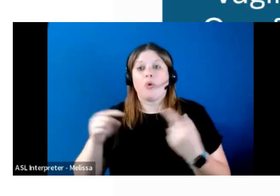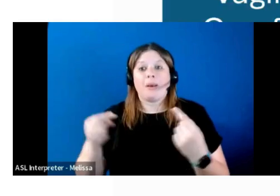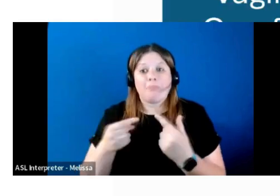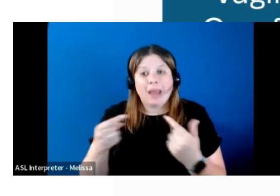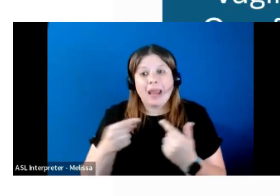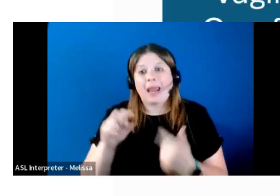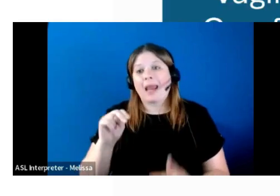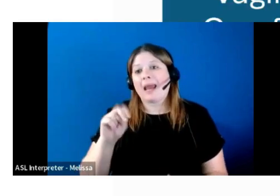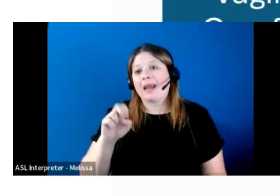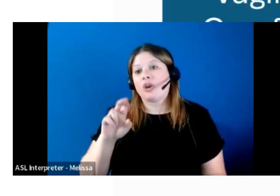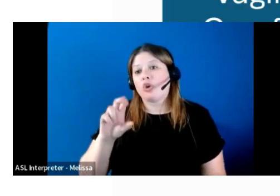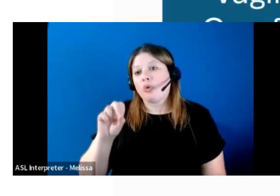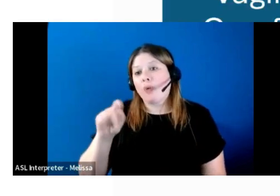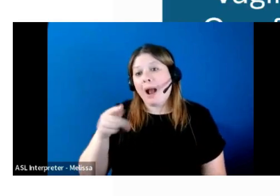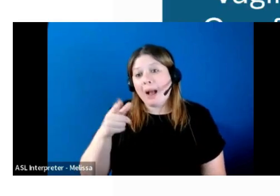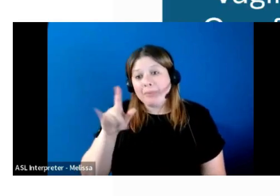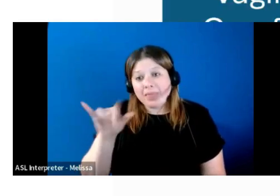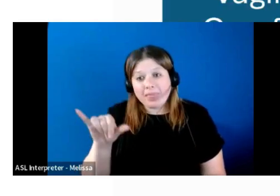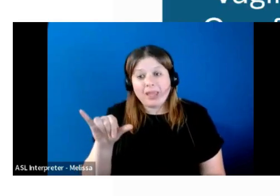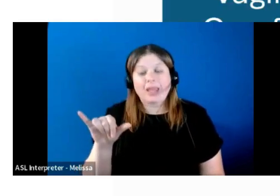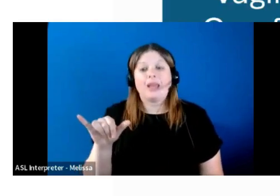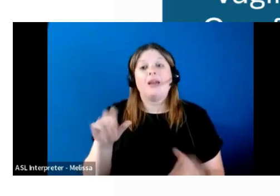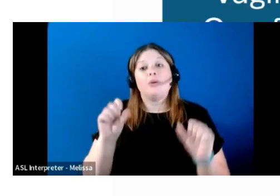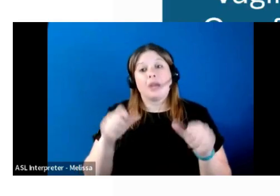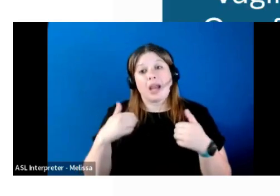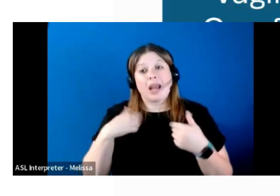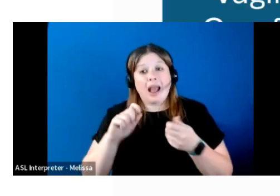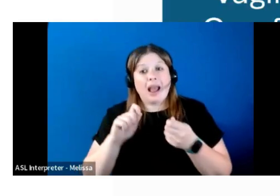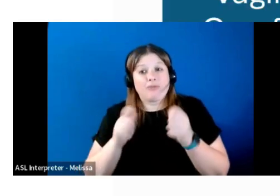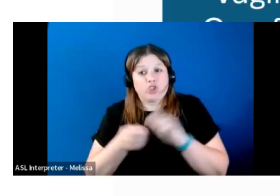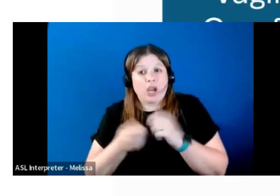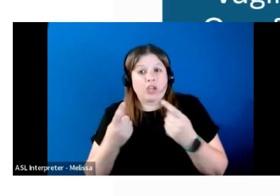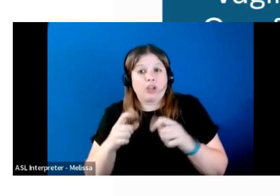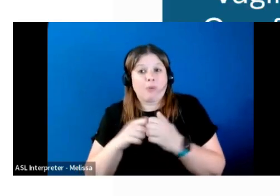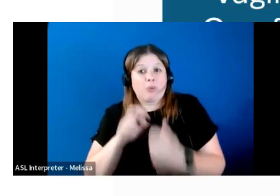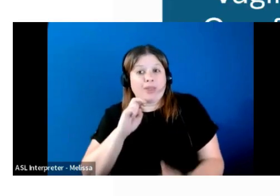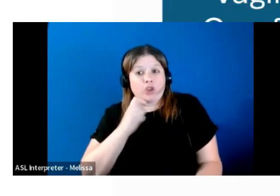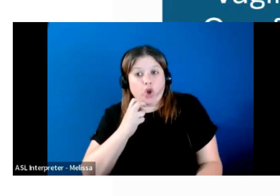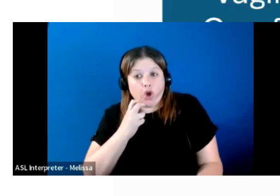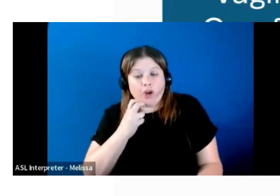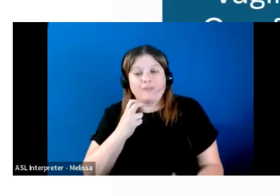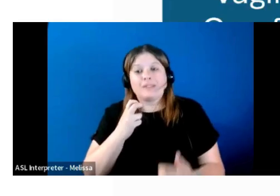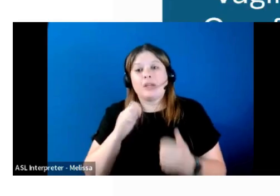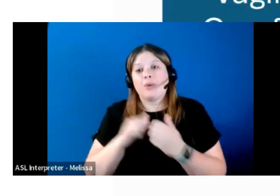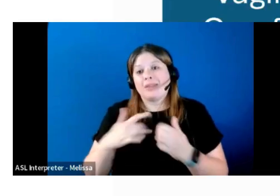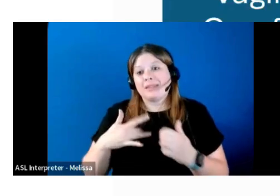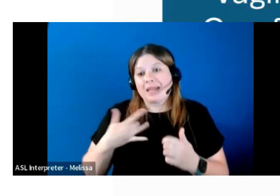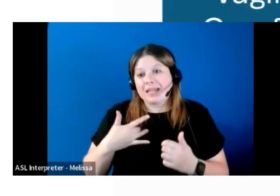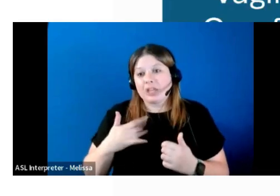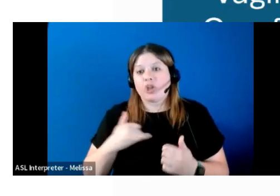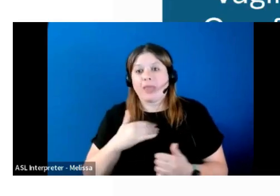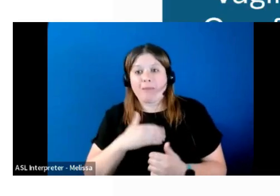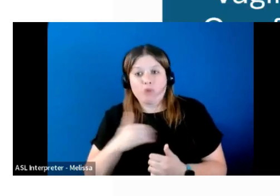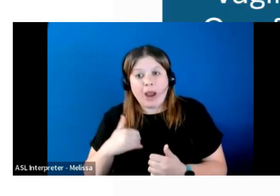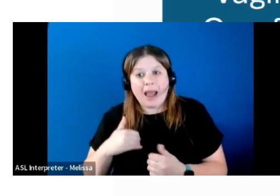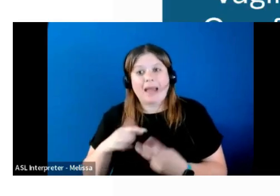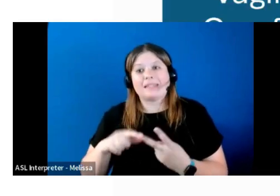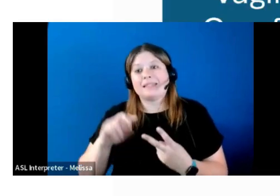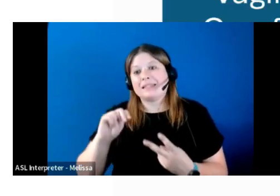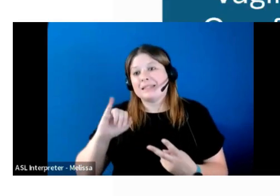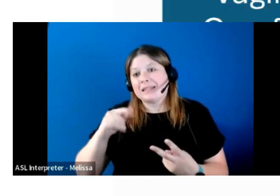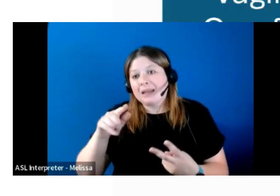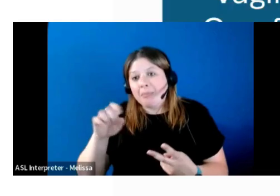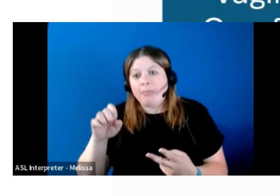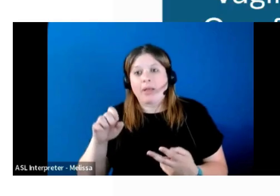And there can also be changes to nerves that communicate sensation, like breast or nipple sensation. This loss of